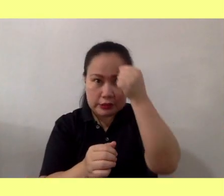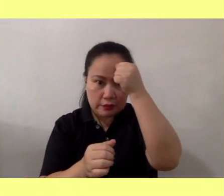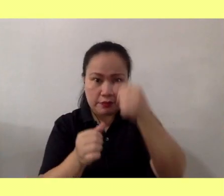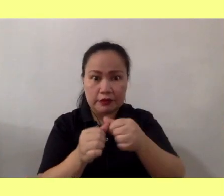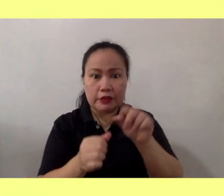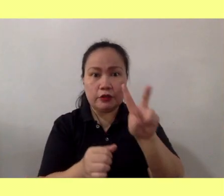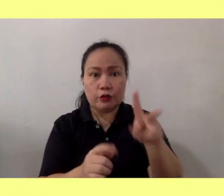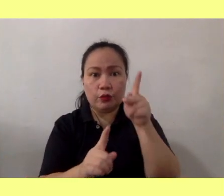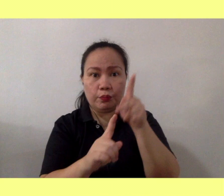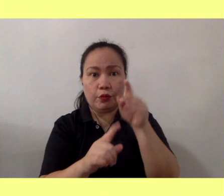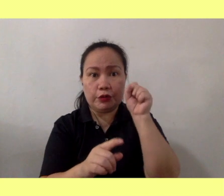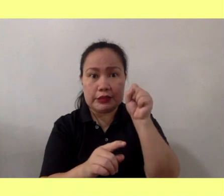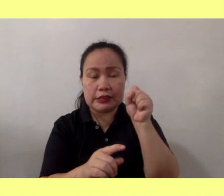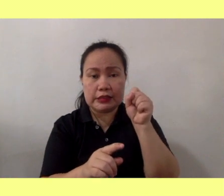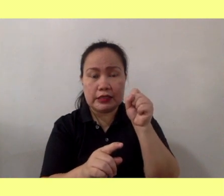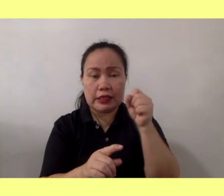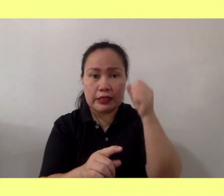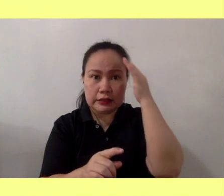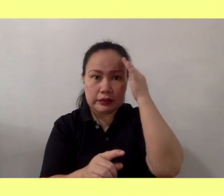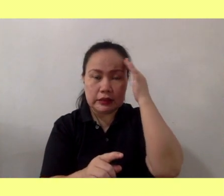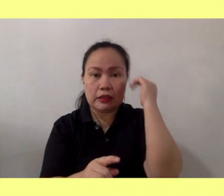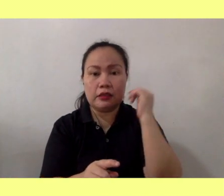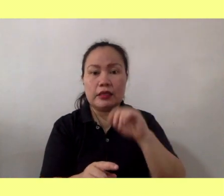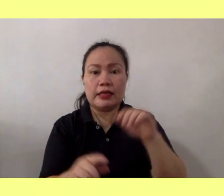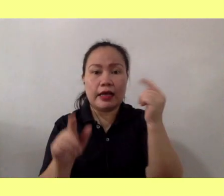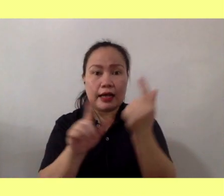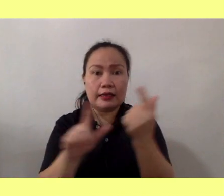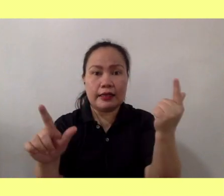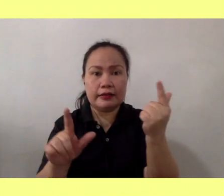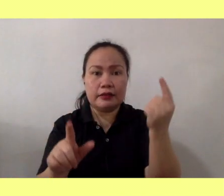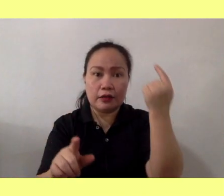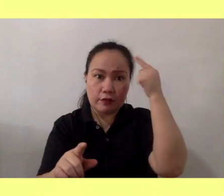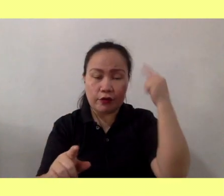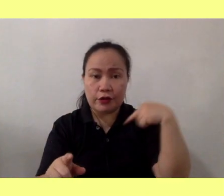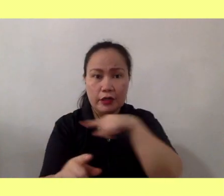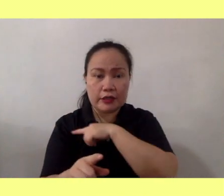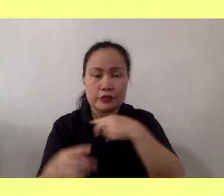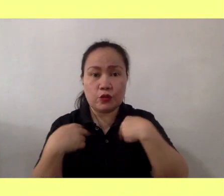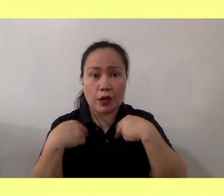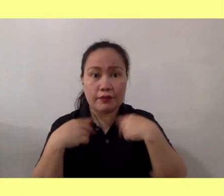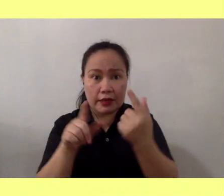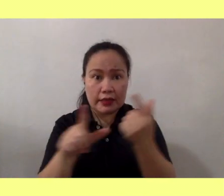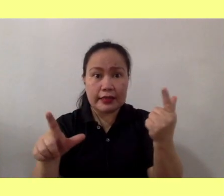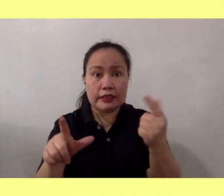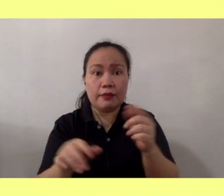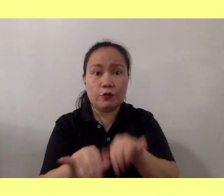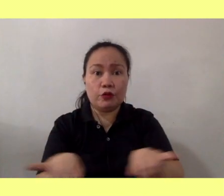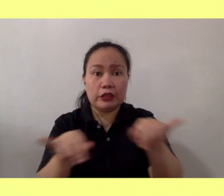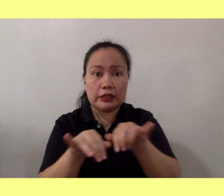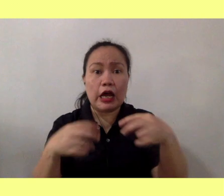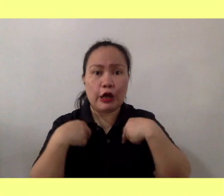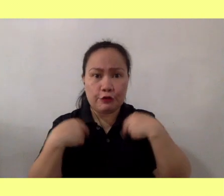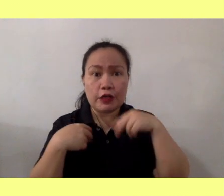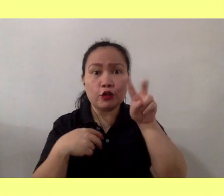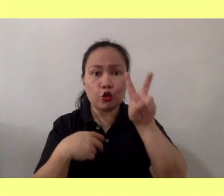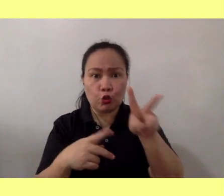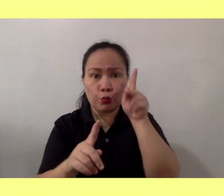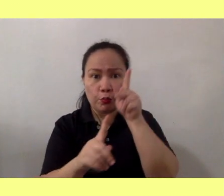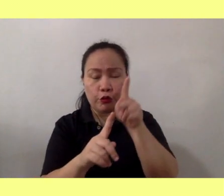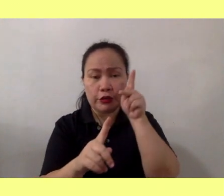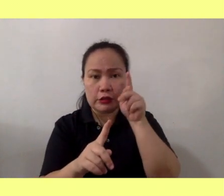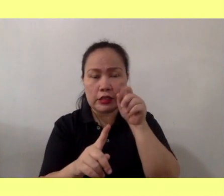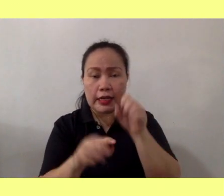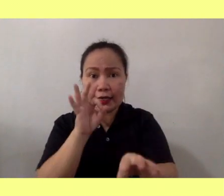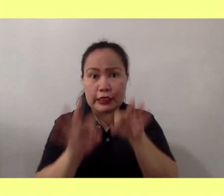always remember that 2 points determine a line. So, for us to have a line, you must have at least 2 points. Kasi pag